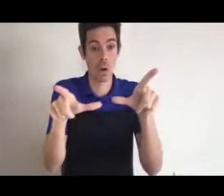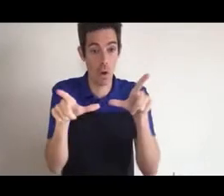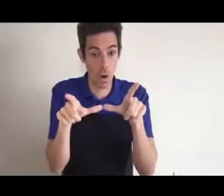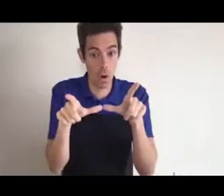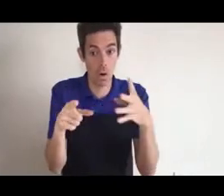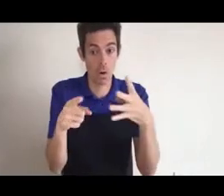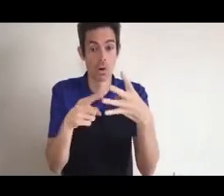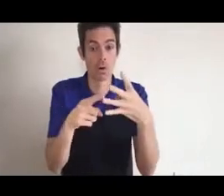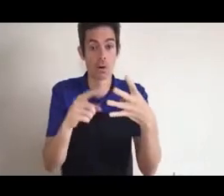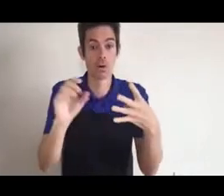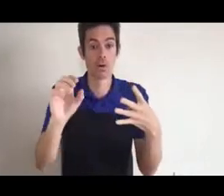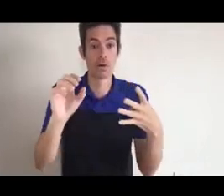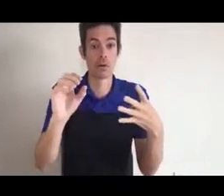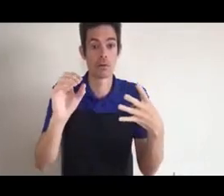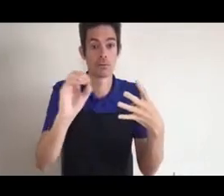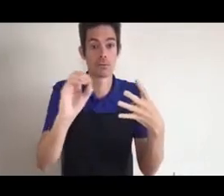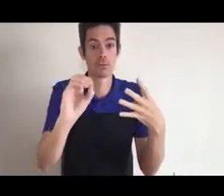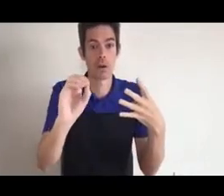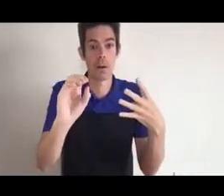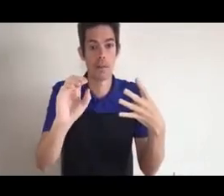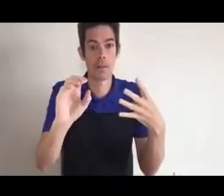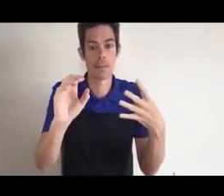time, location,